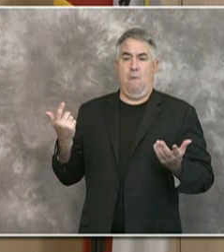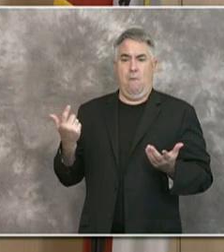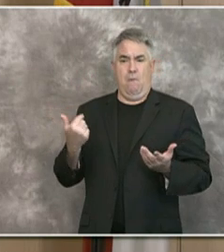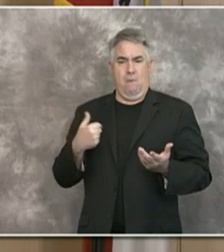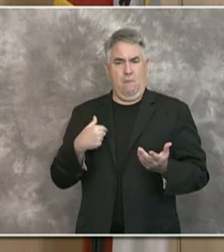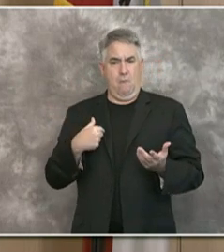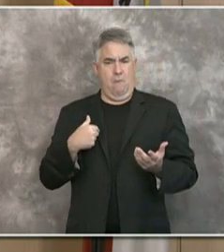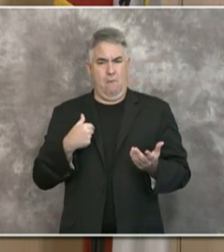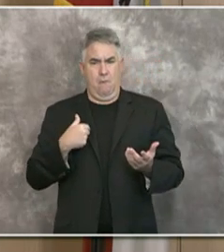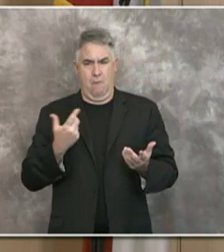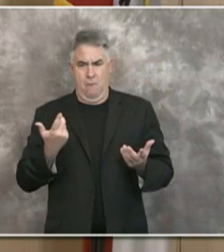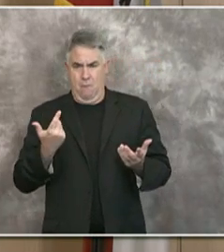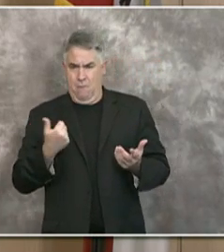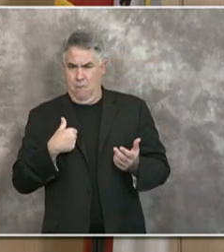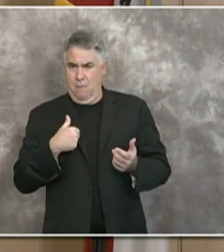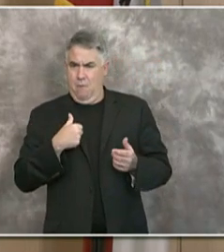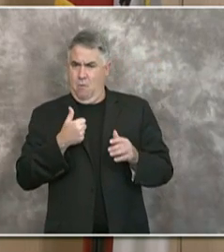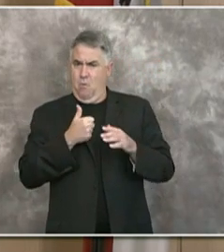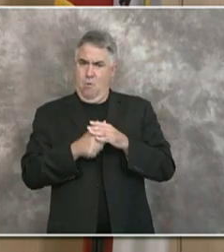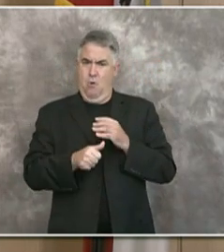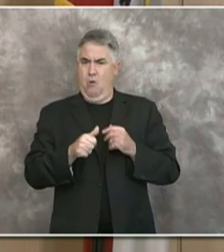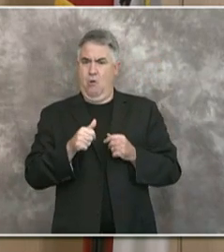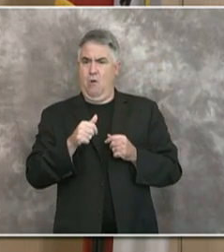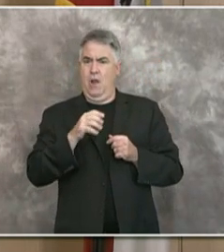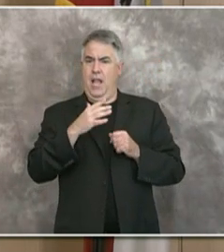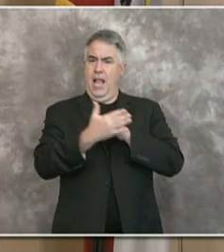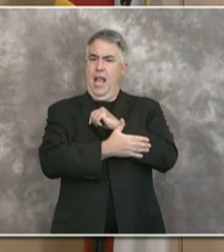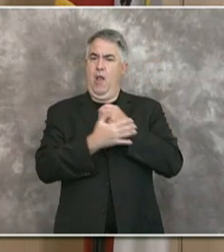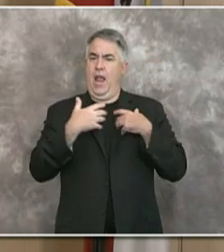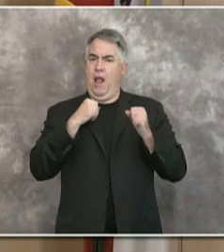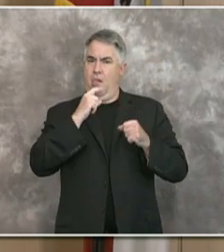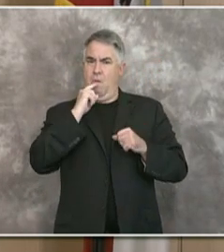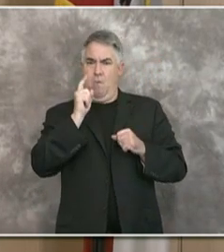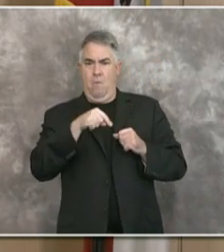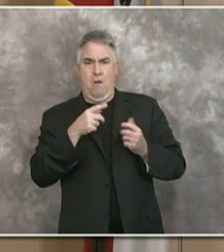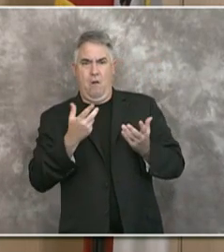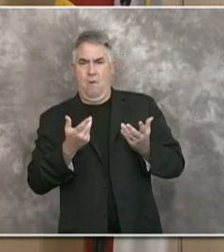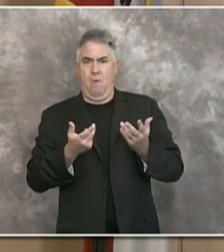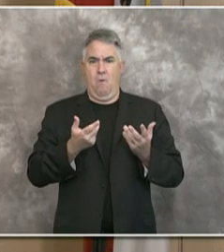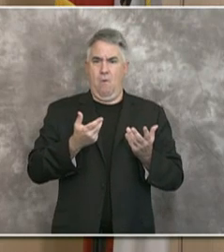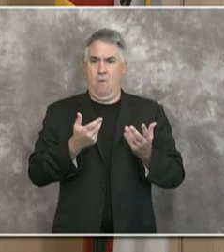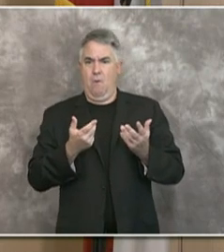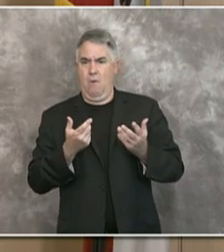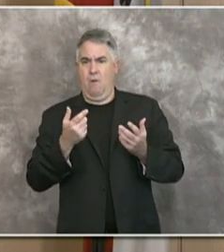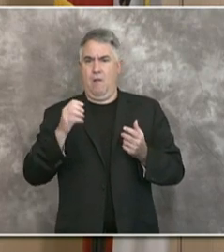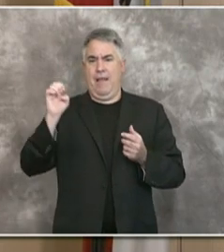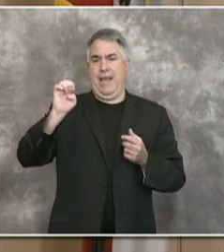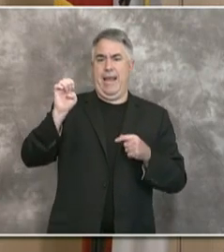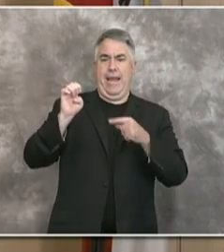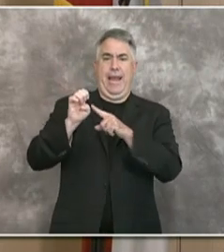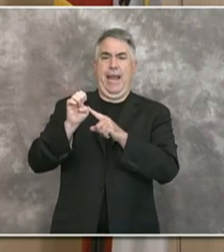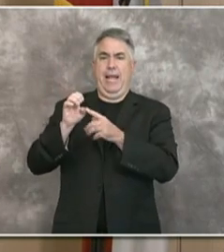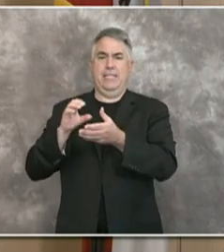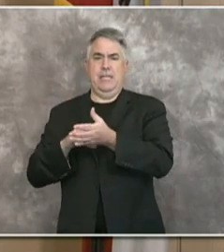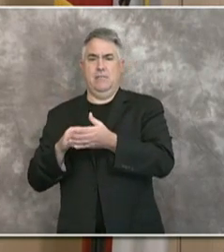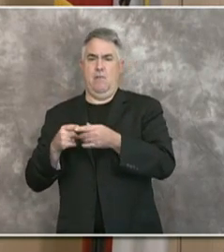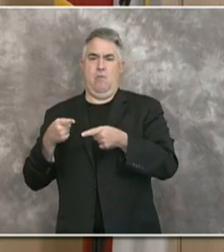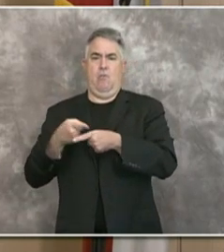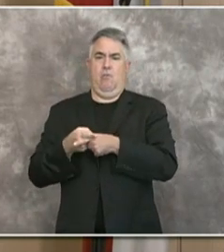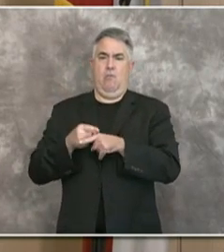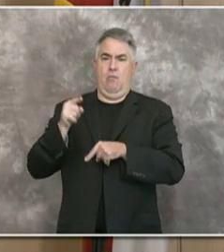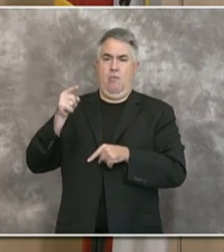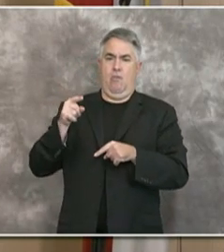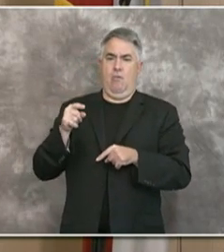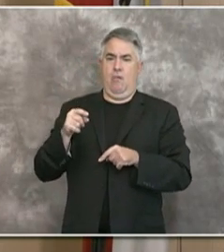under county health order 14E section, which states in part that other public or